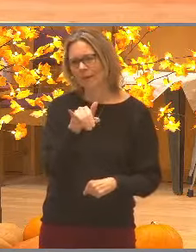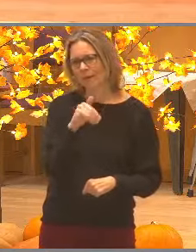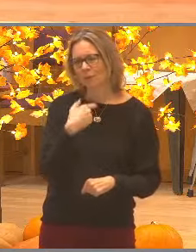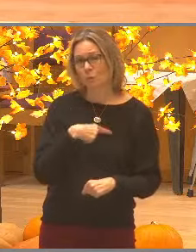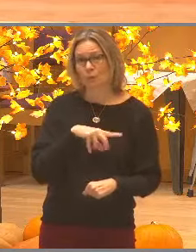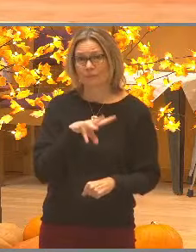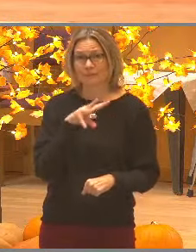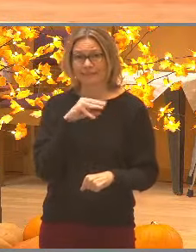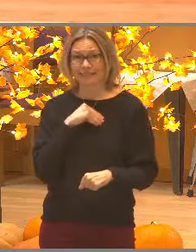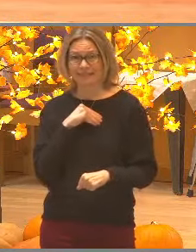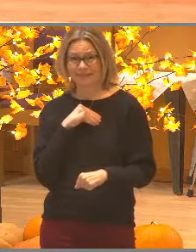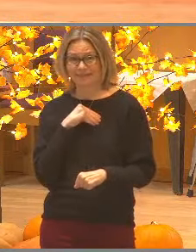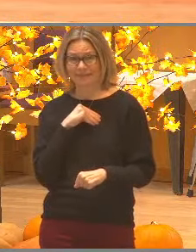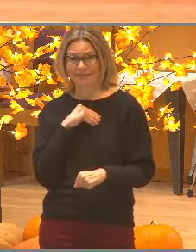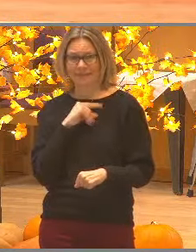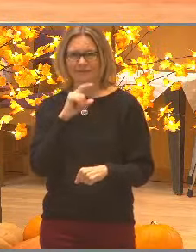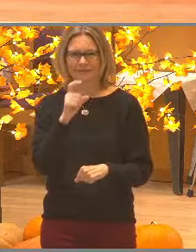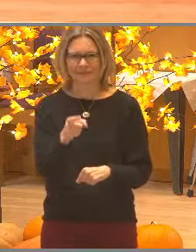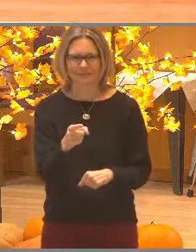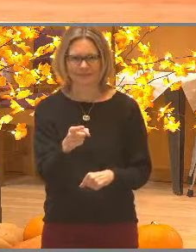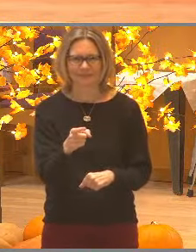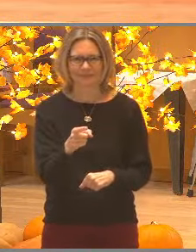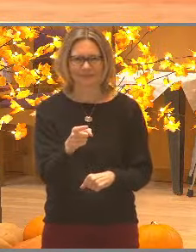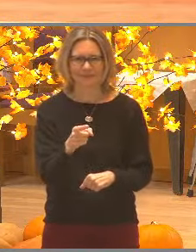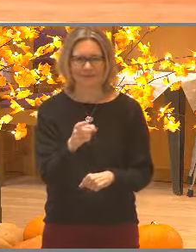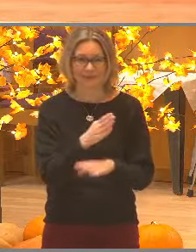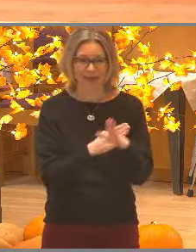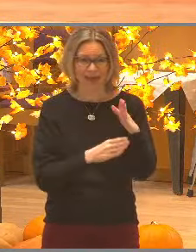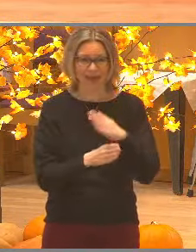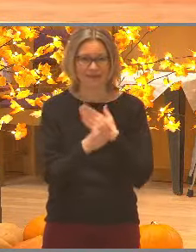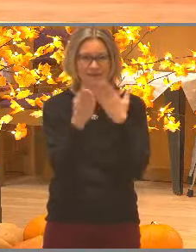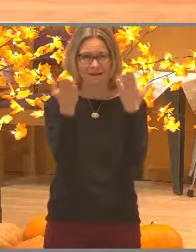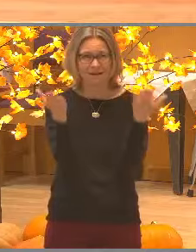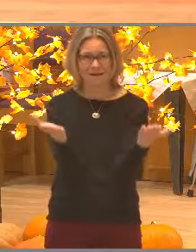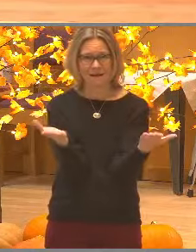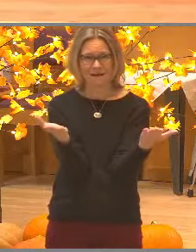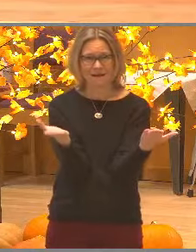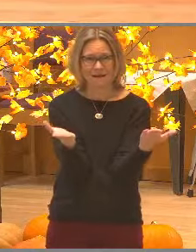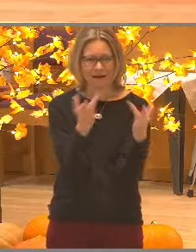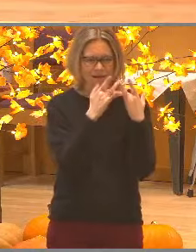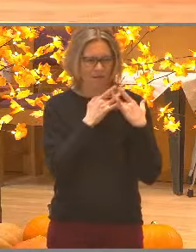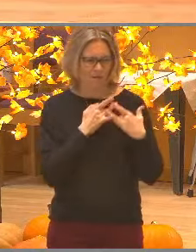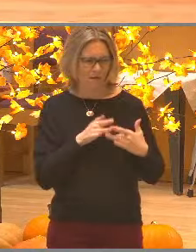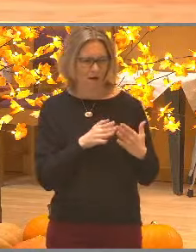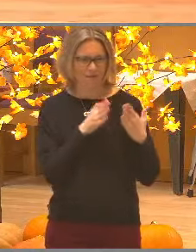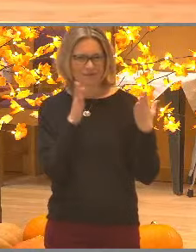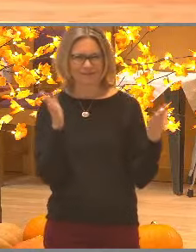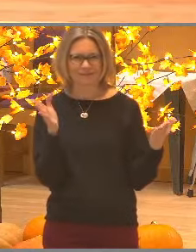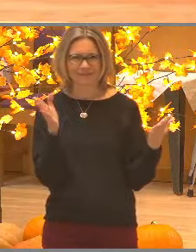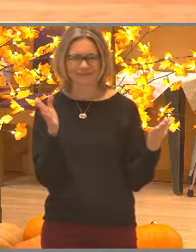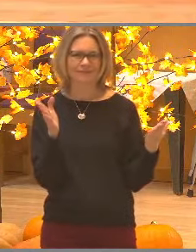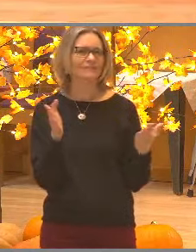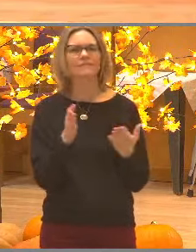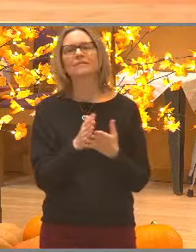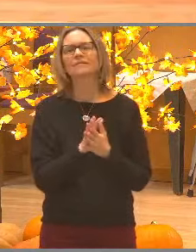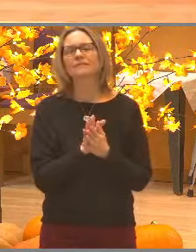but also when we release, with open hands and with open hearts.